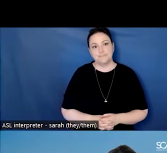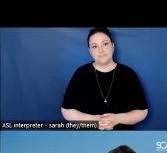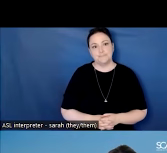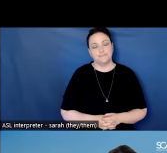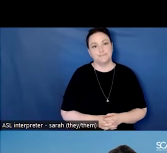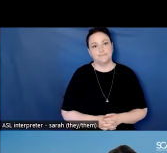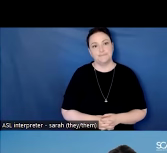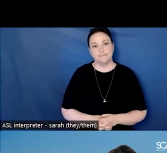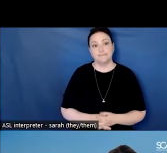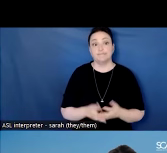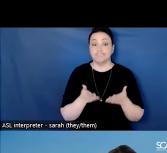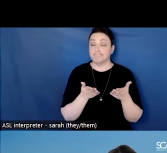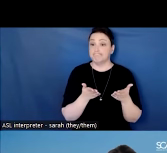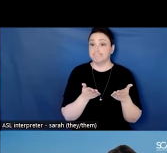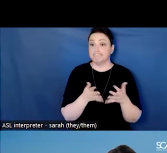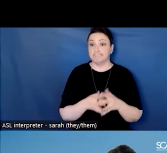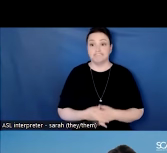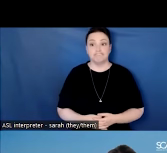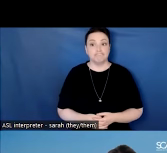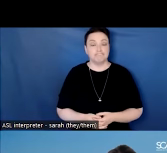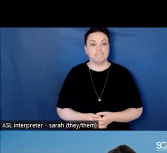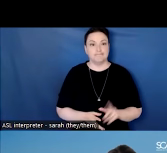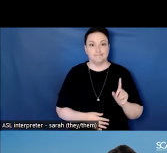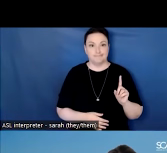This slide, just a second.